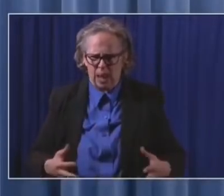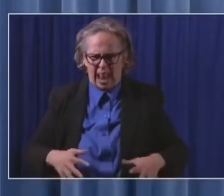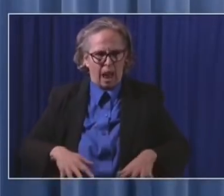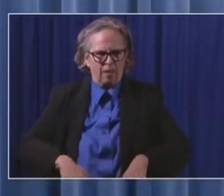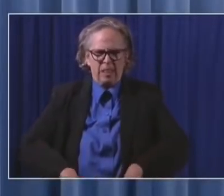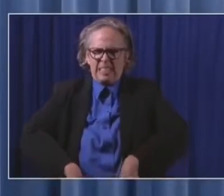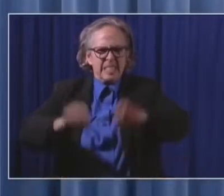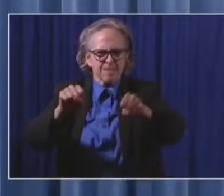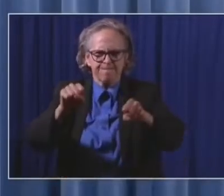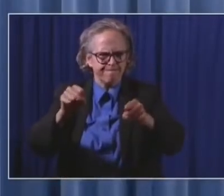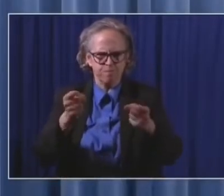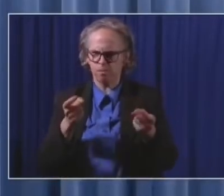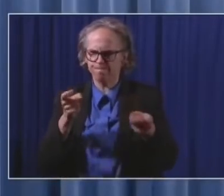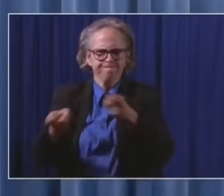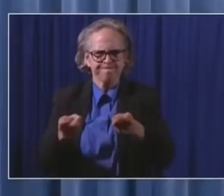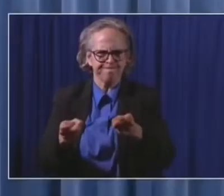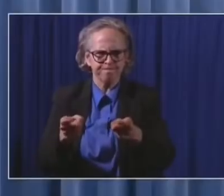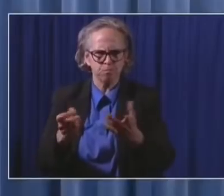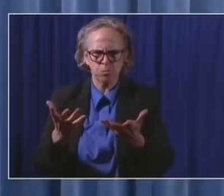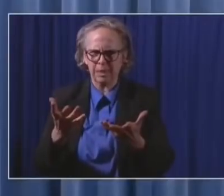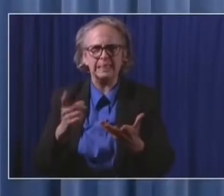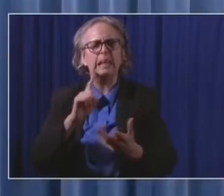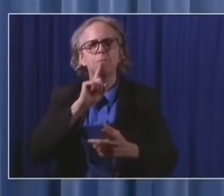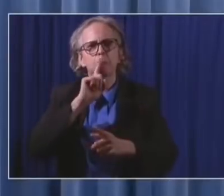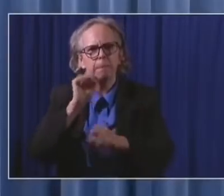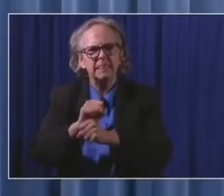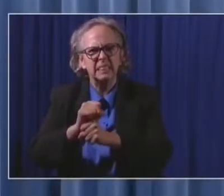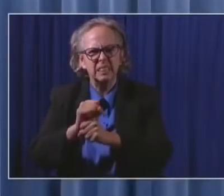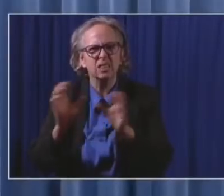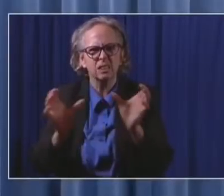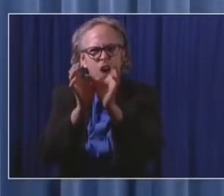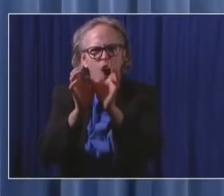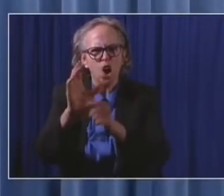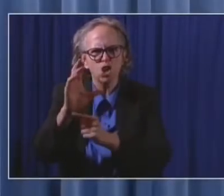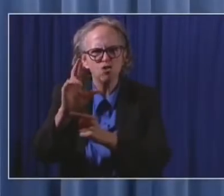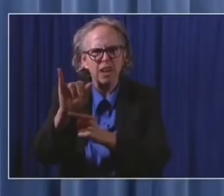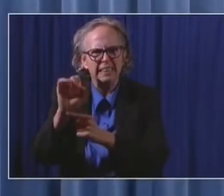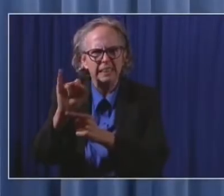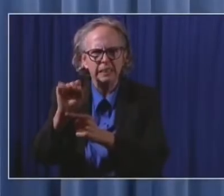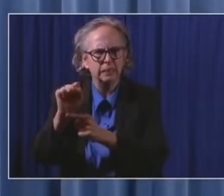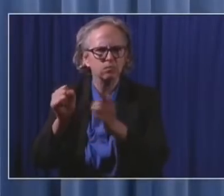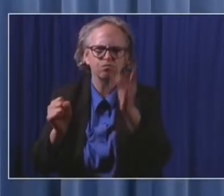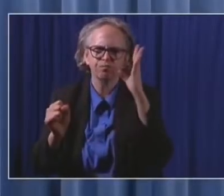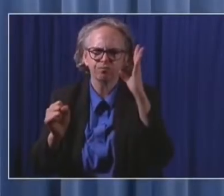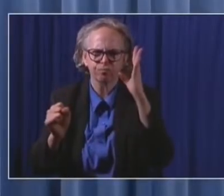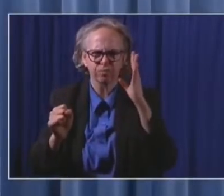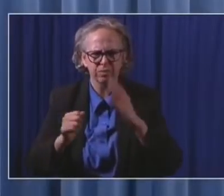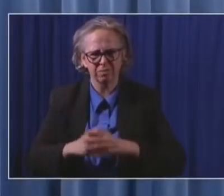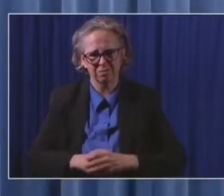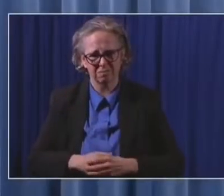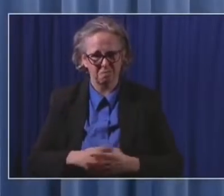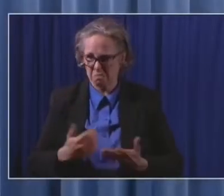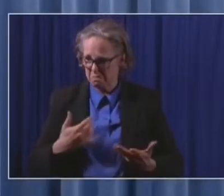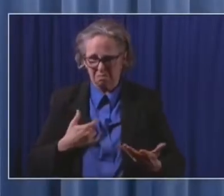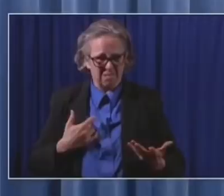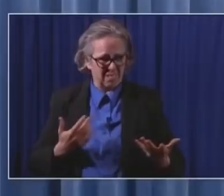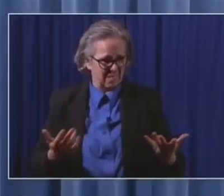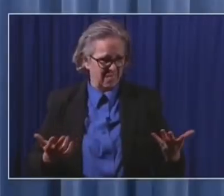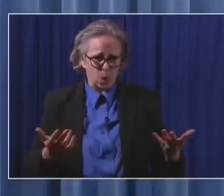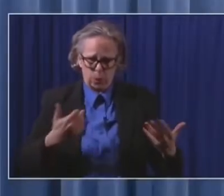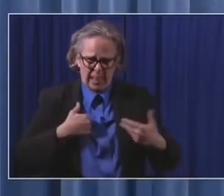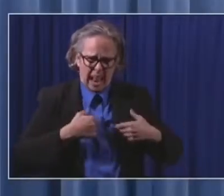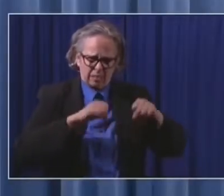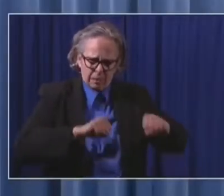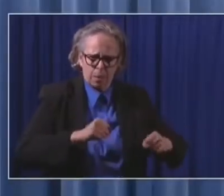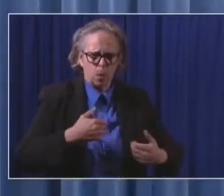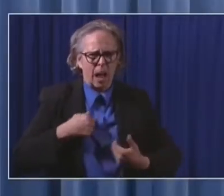years. I hope we never see a crisis like this again. We have to treat it like the crisis it is. And